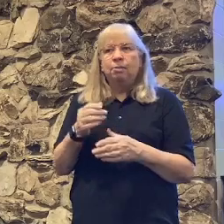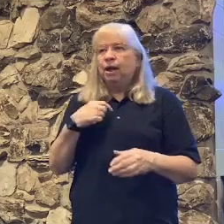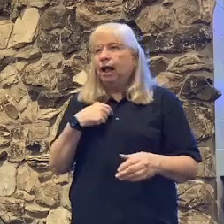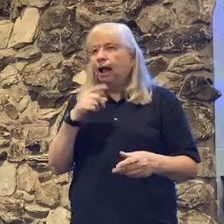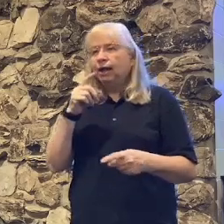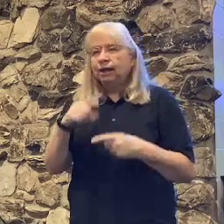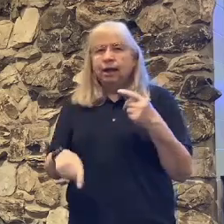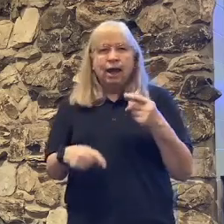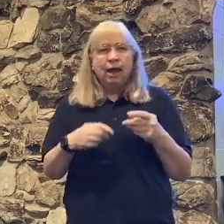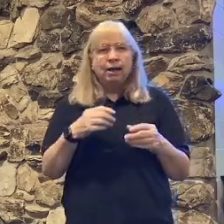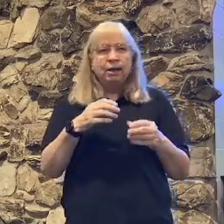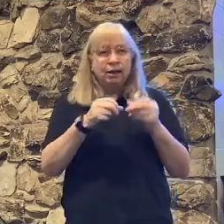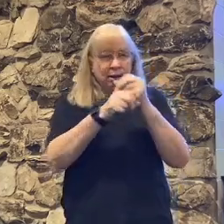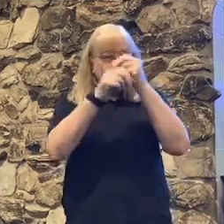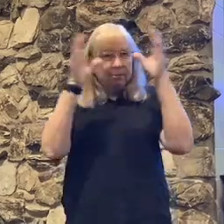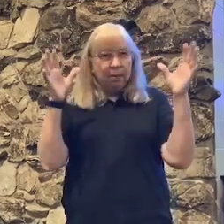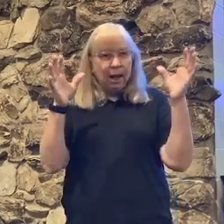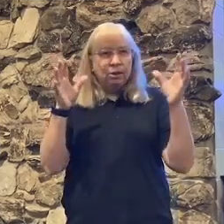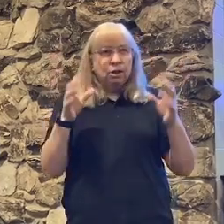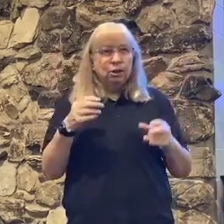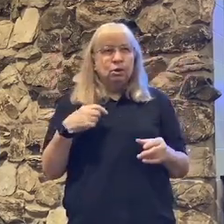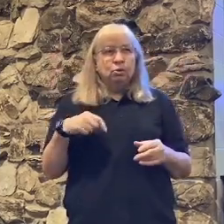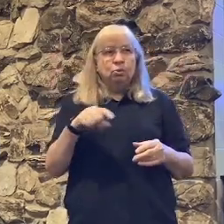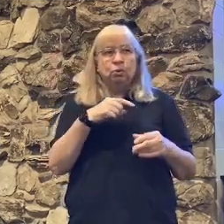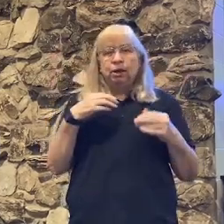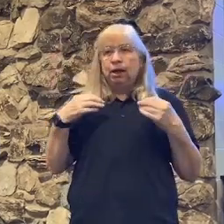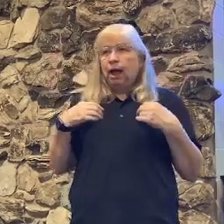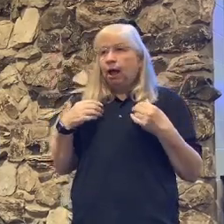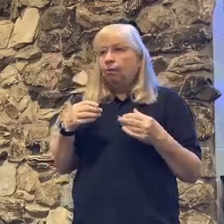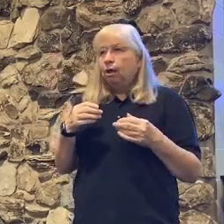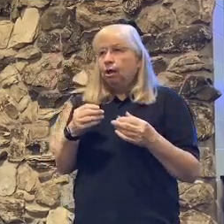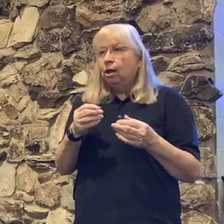got 20 buckets full of stuff,